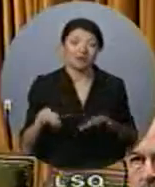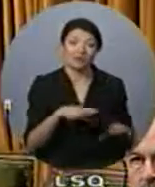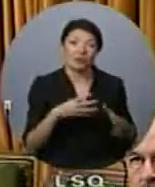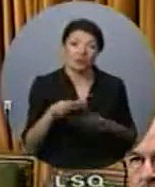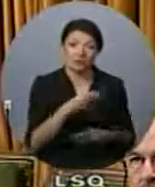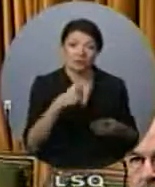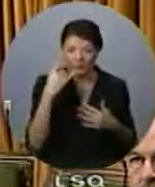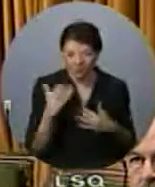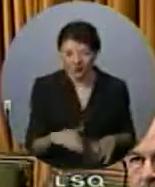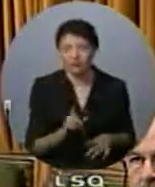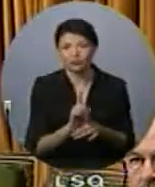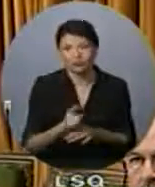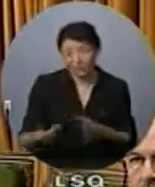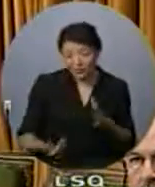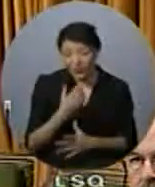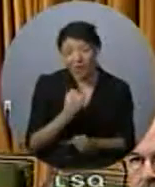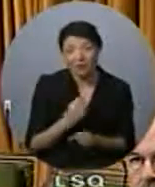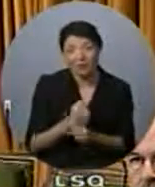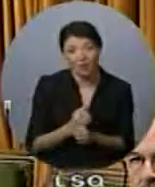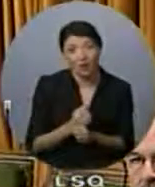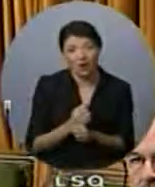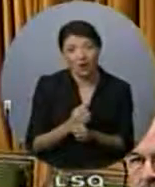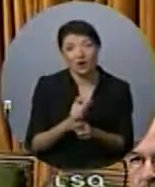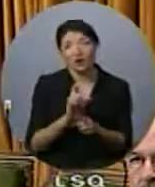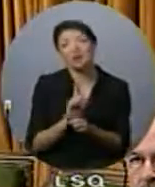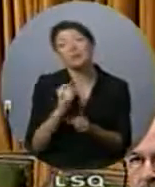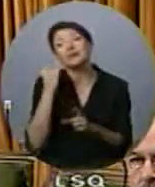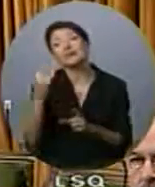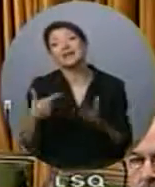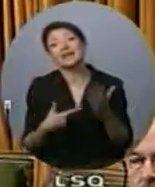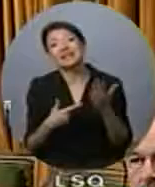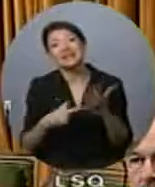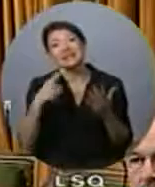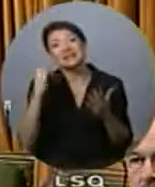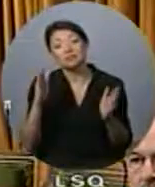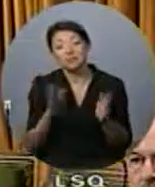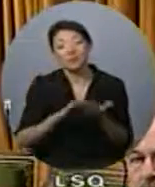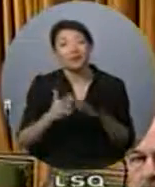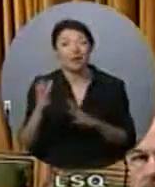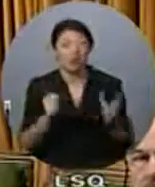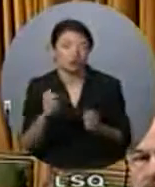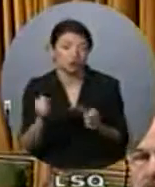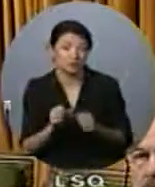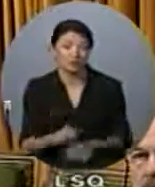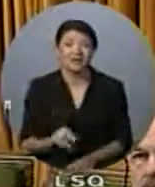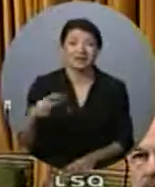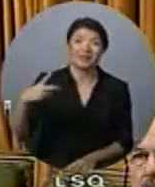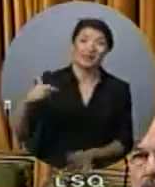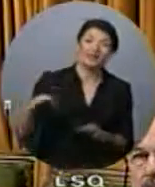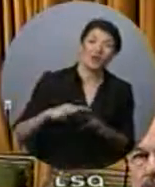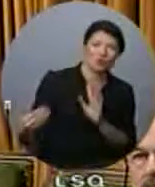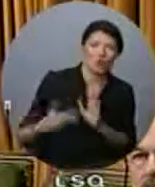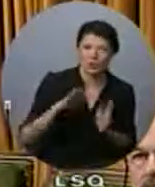credit for small businesses while the NDP is voting against all of those measures and the economy our Conservative government will continue to do what is